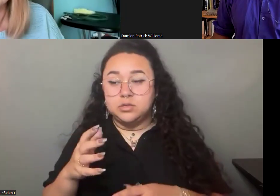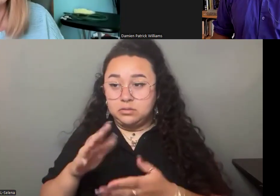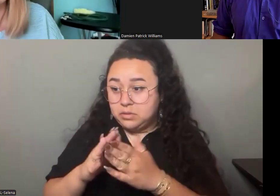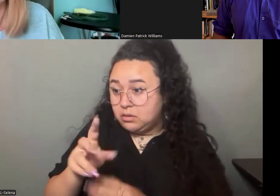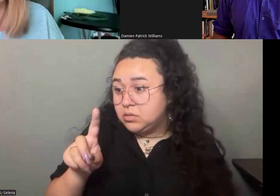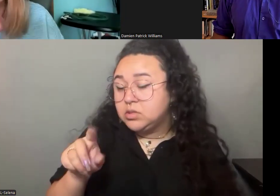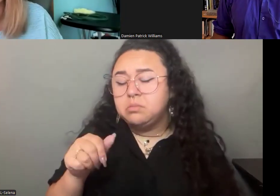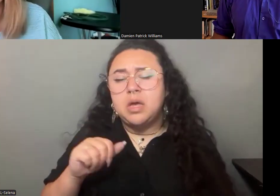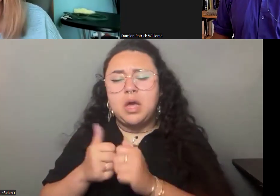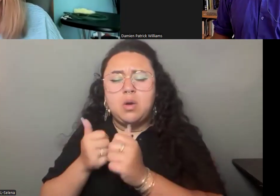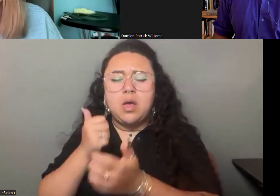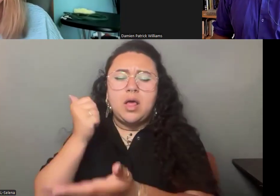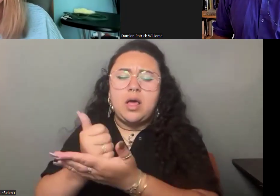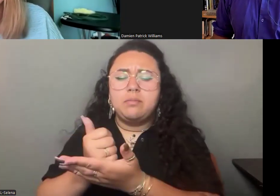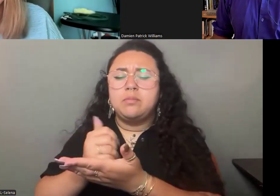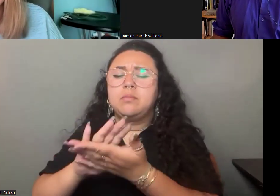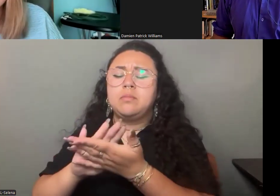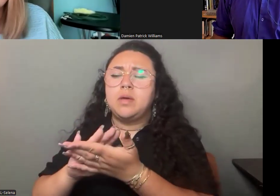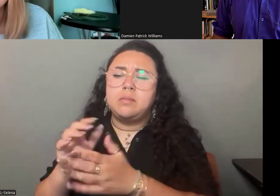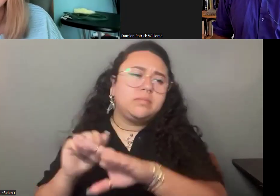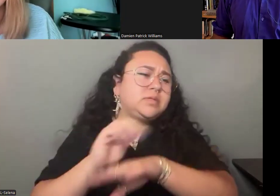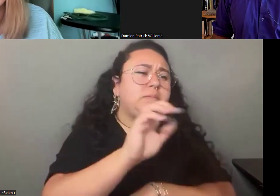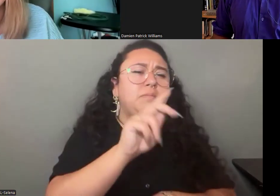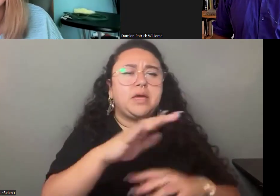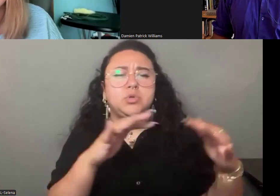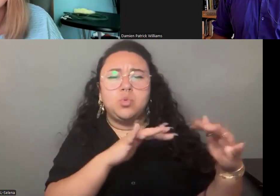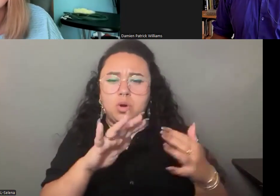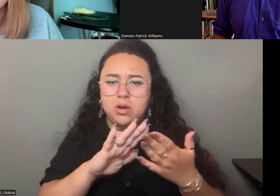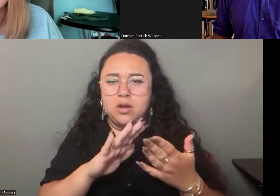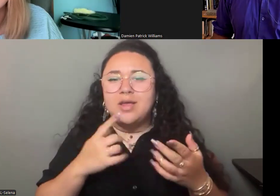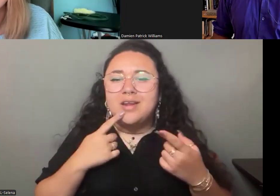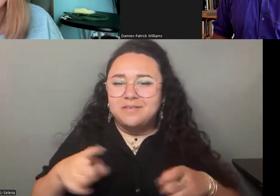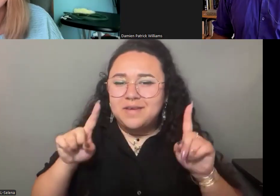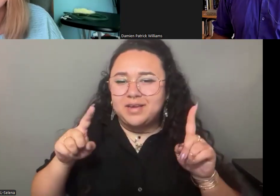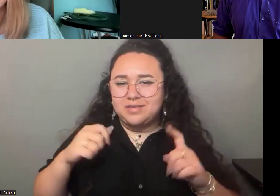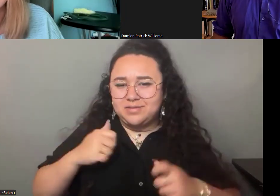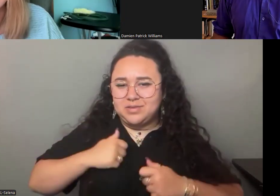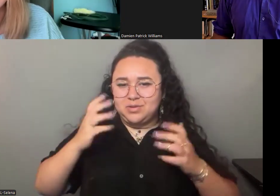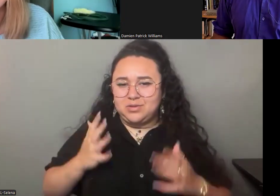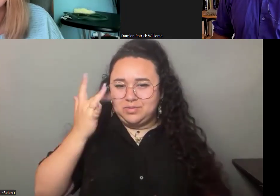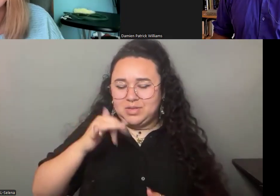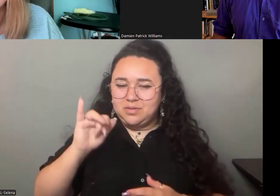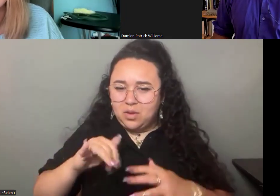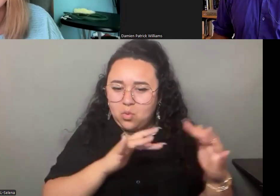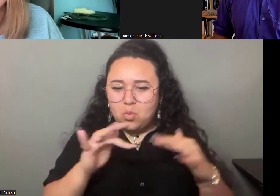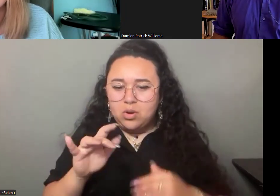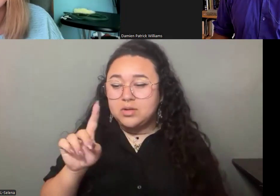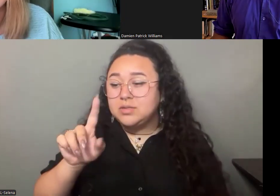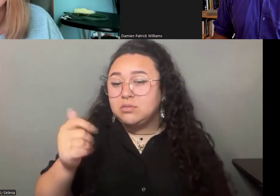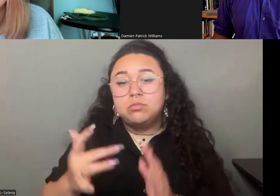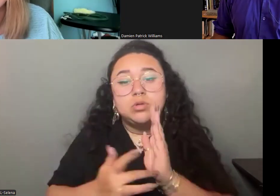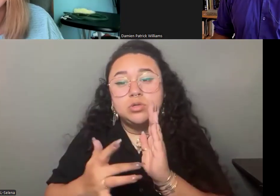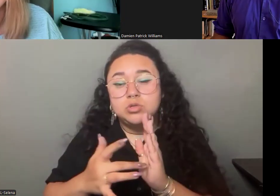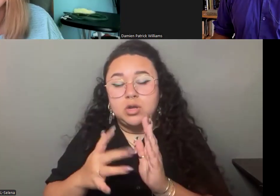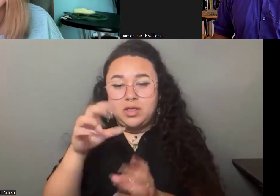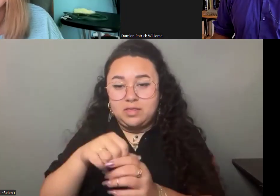be effective soldiers, as it were, right? And so this notion of disability technology in that